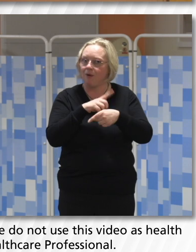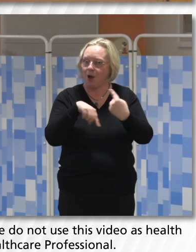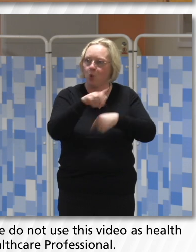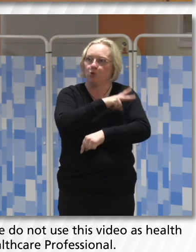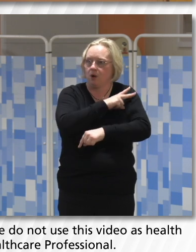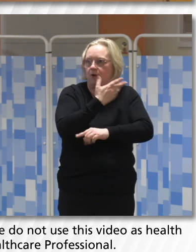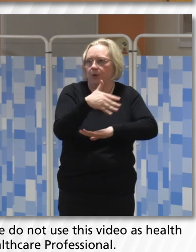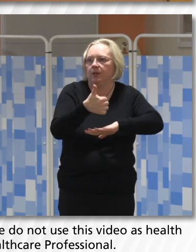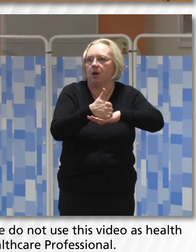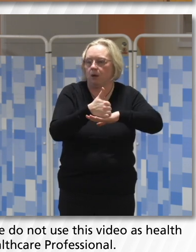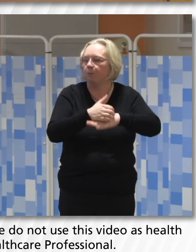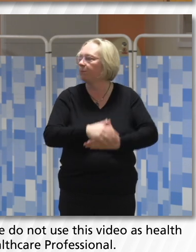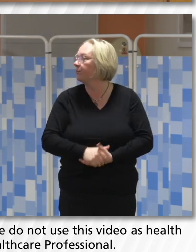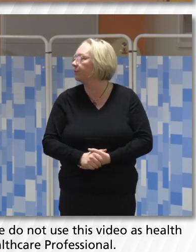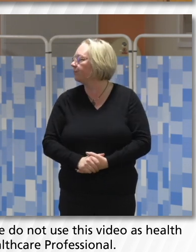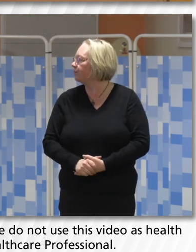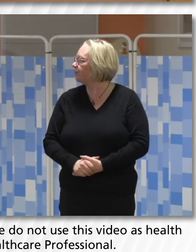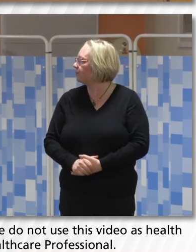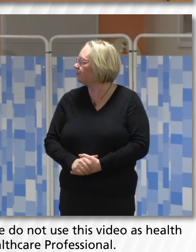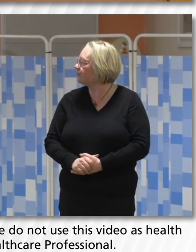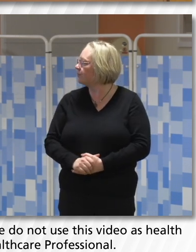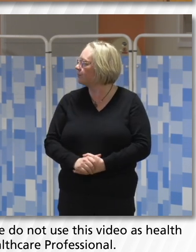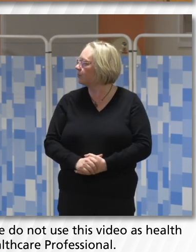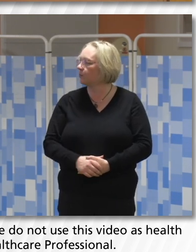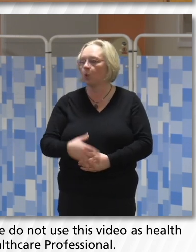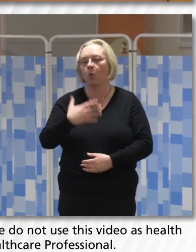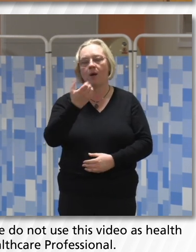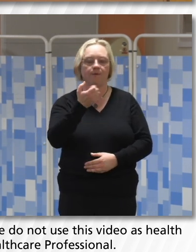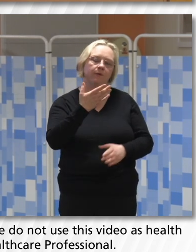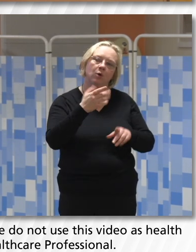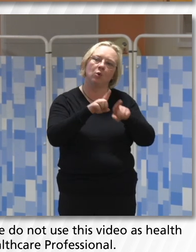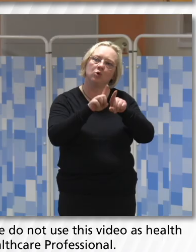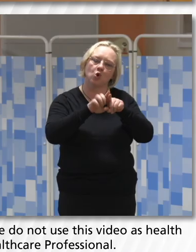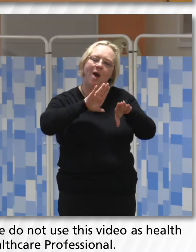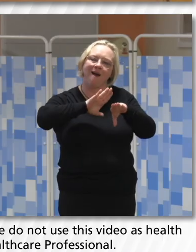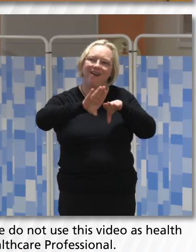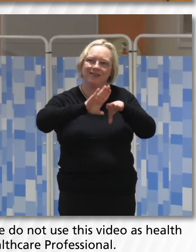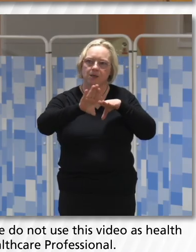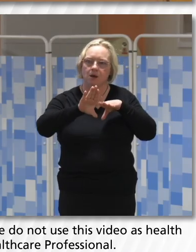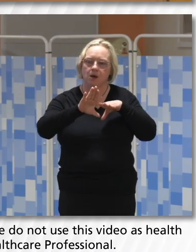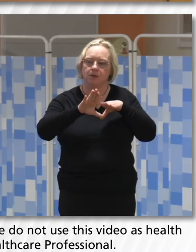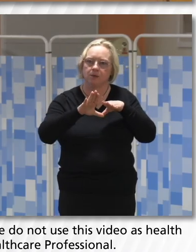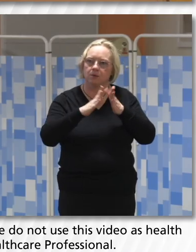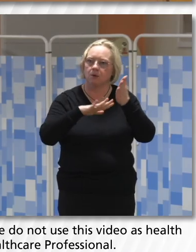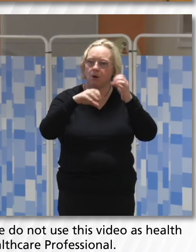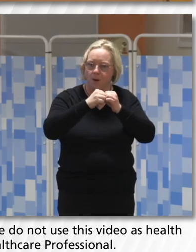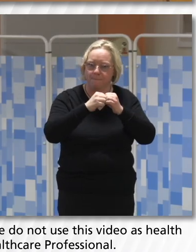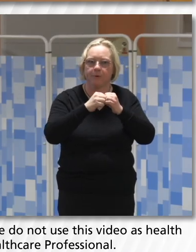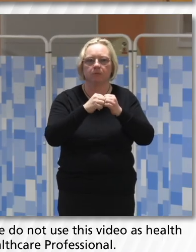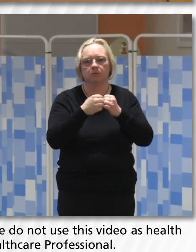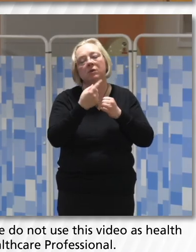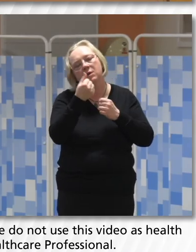same. That's quite new. There's an exercise hub. I supported them setting that up. Some other people in the